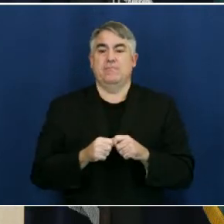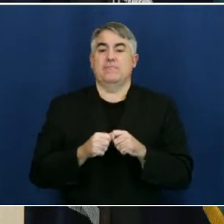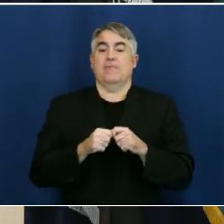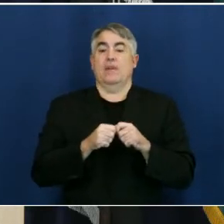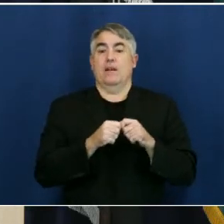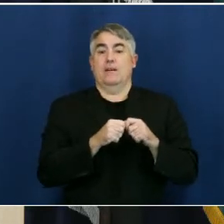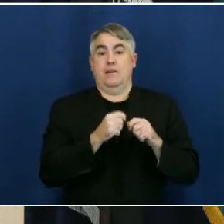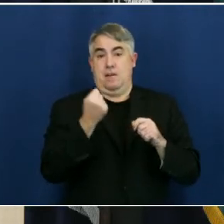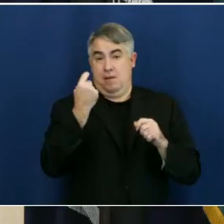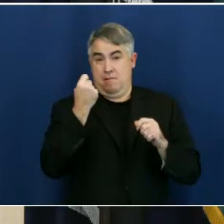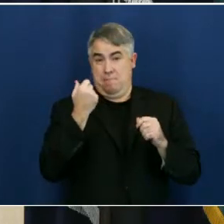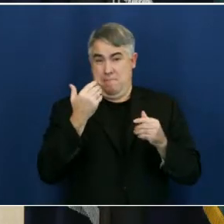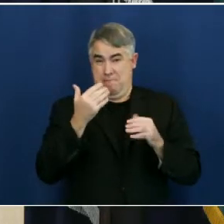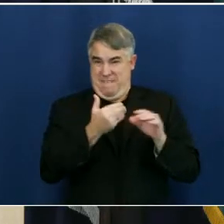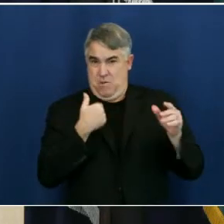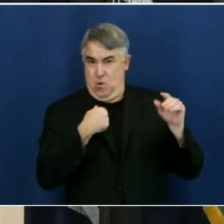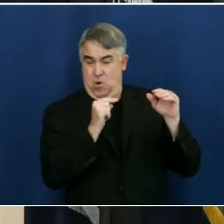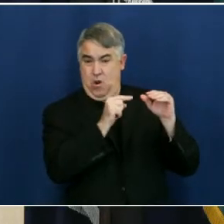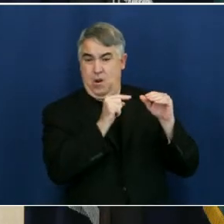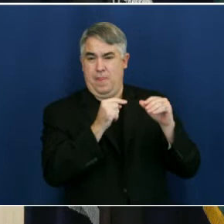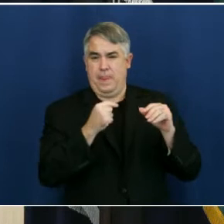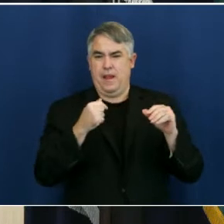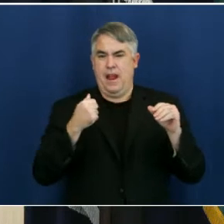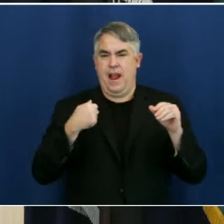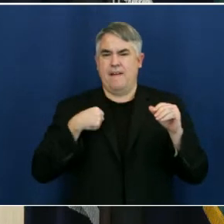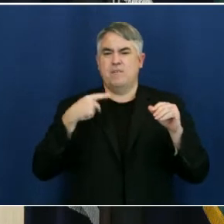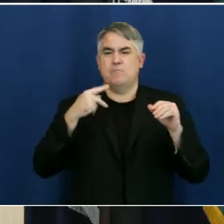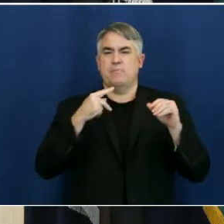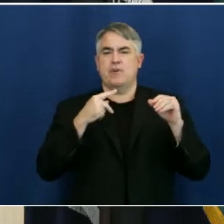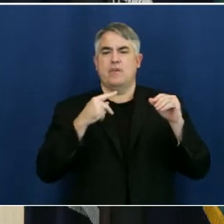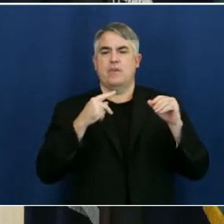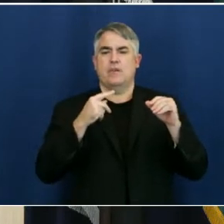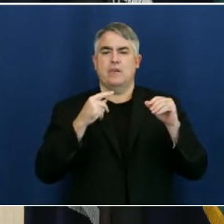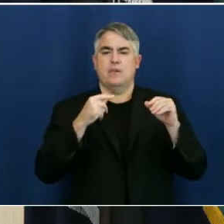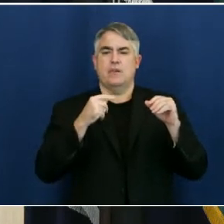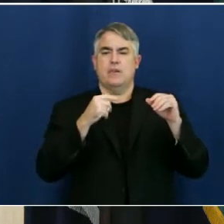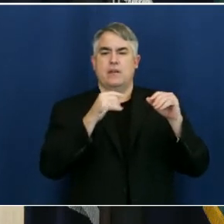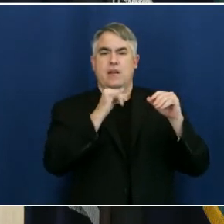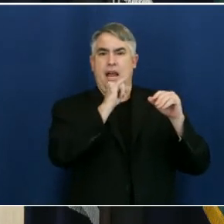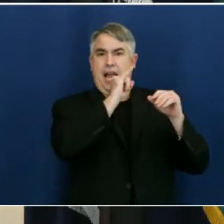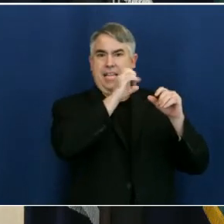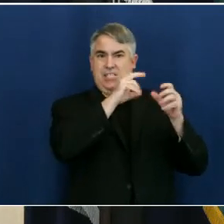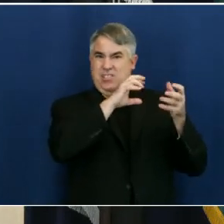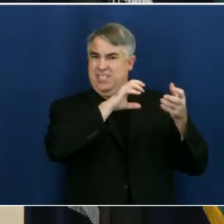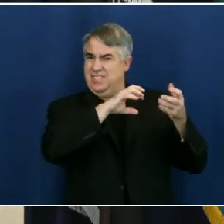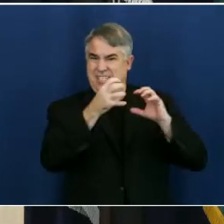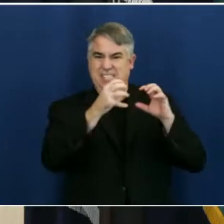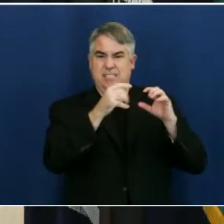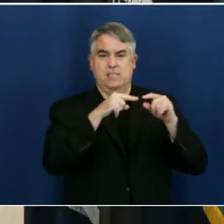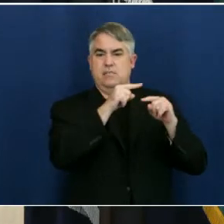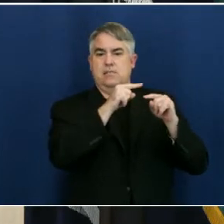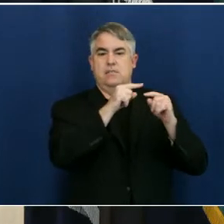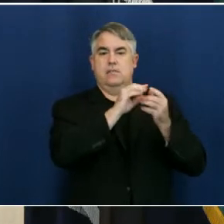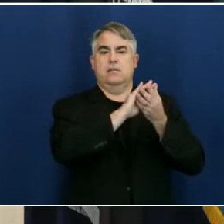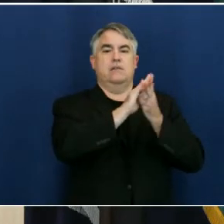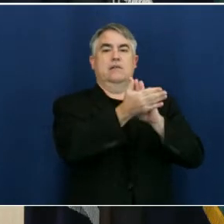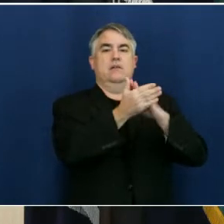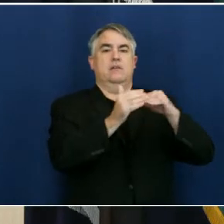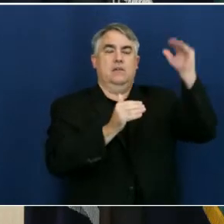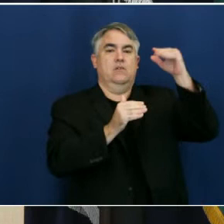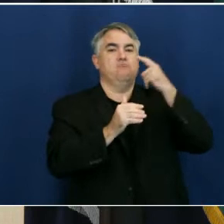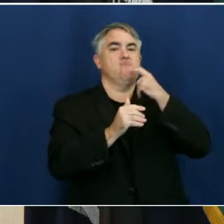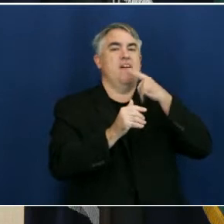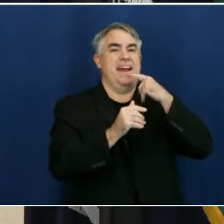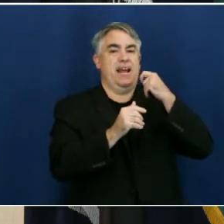order being put in place. And I will walk you through what this means, but the most common ones is outdoor dining